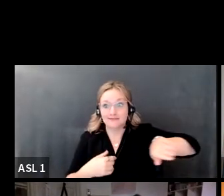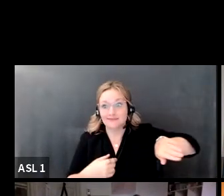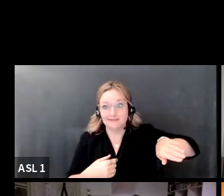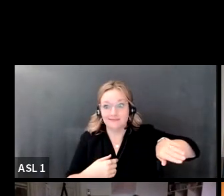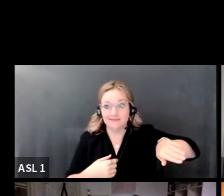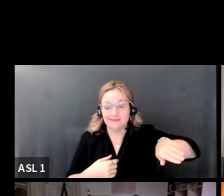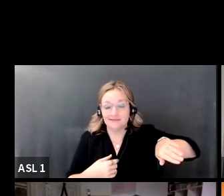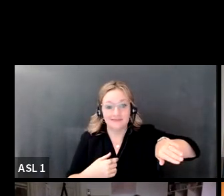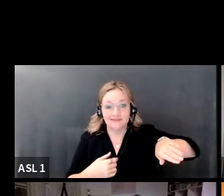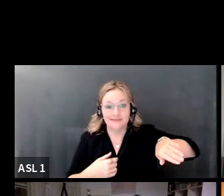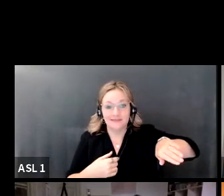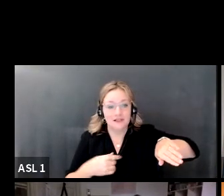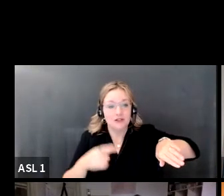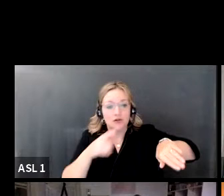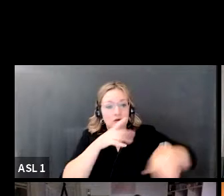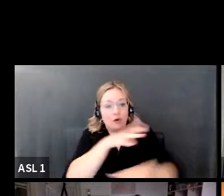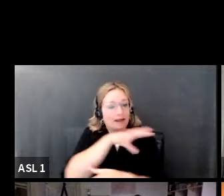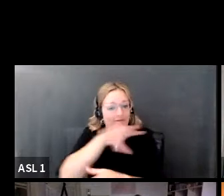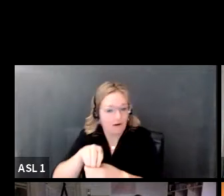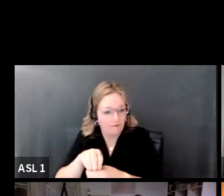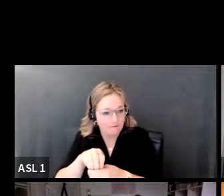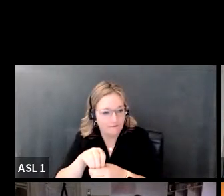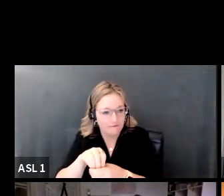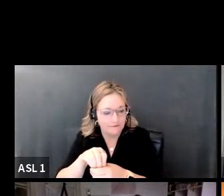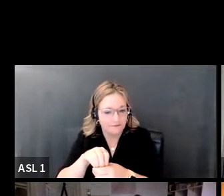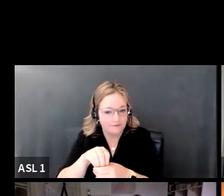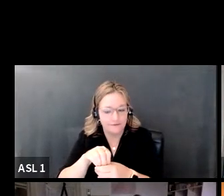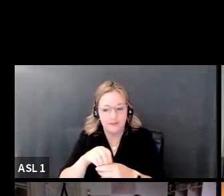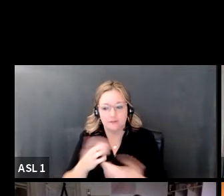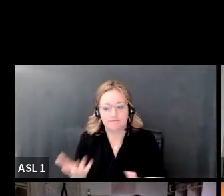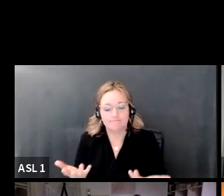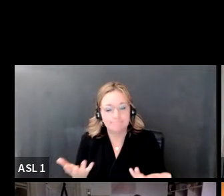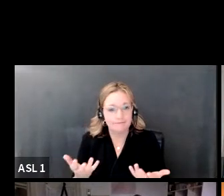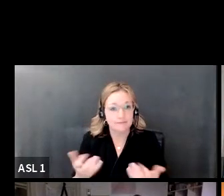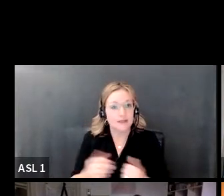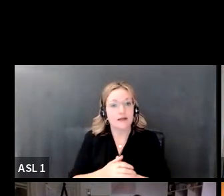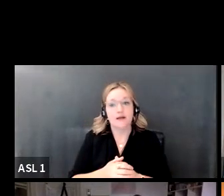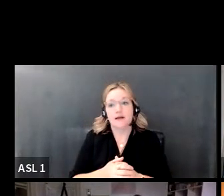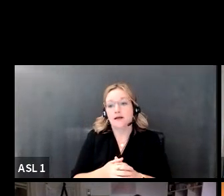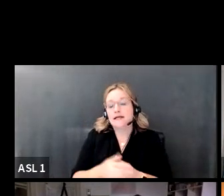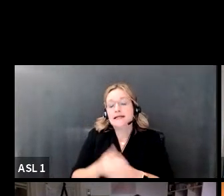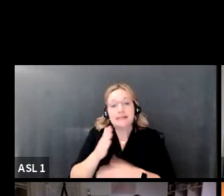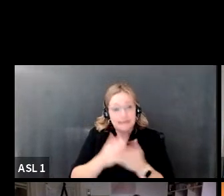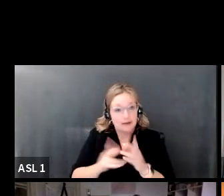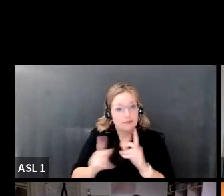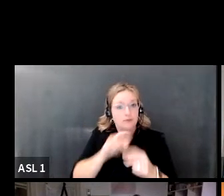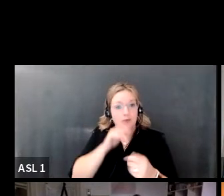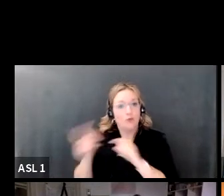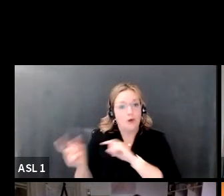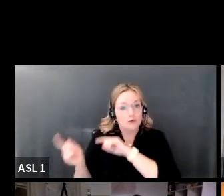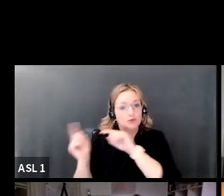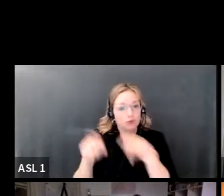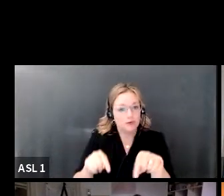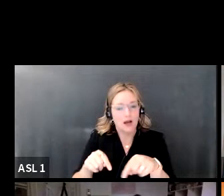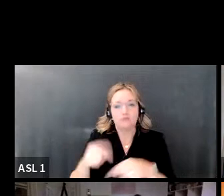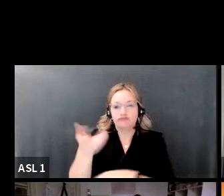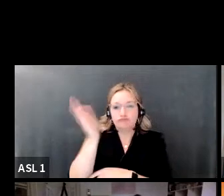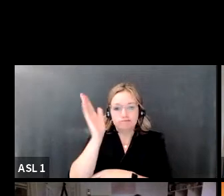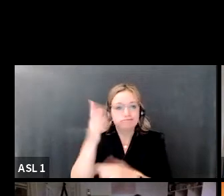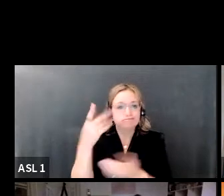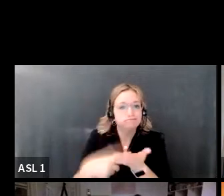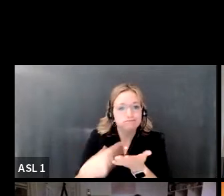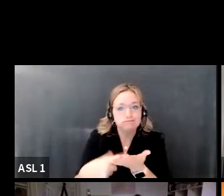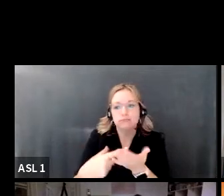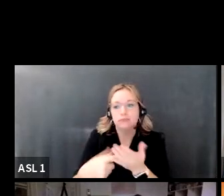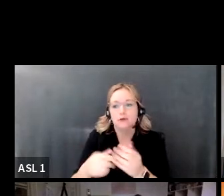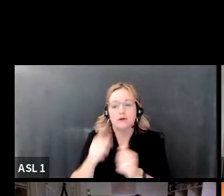problem is it's like nobody's been able to come to the board or express their lived experiences with these mental health calls like the people like when police